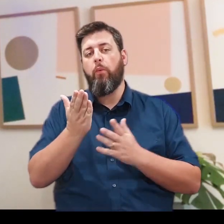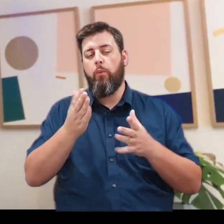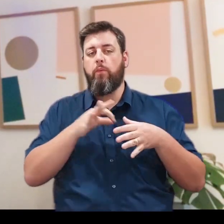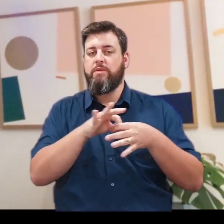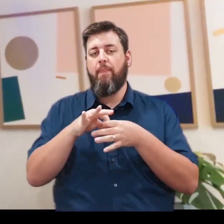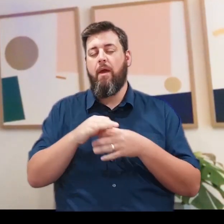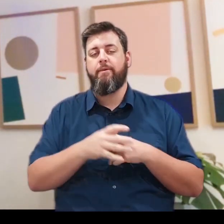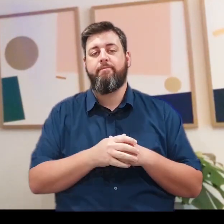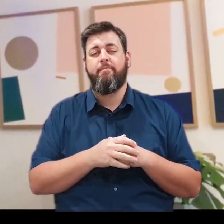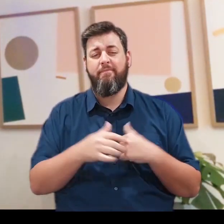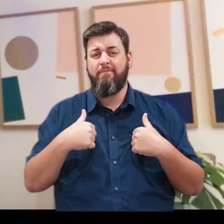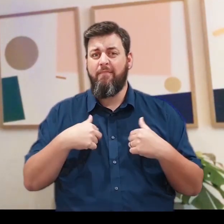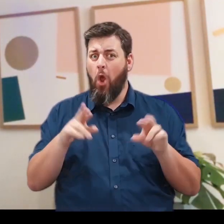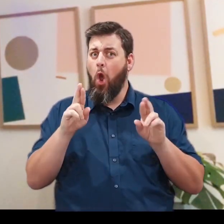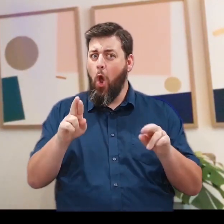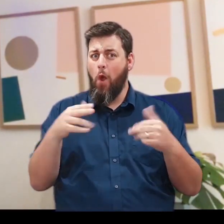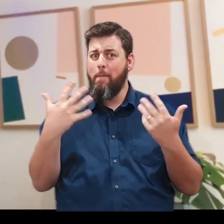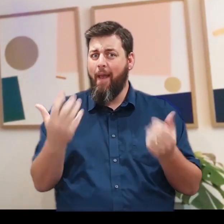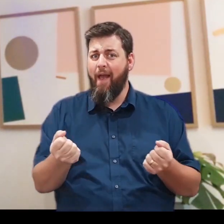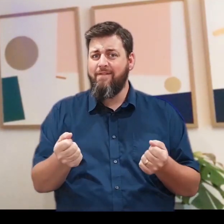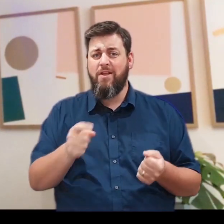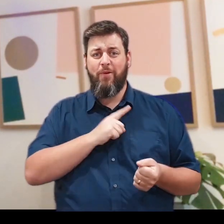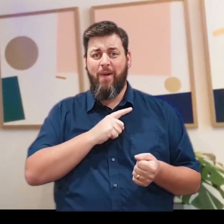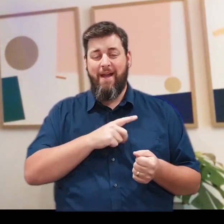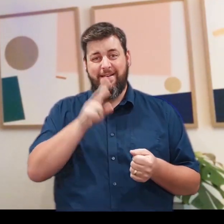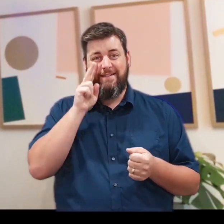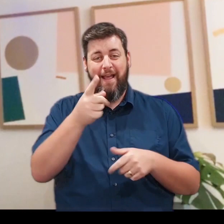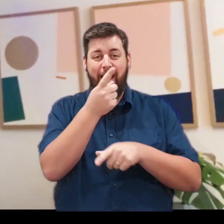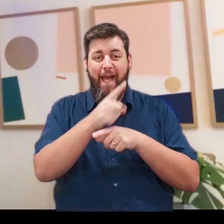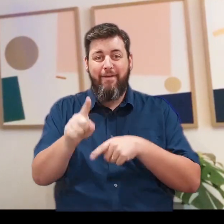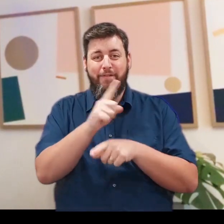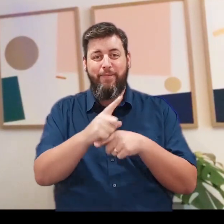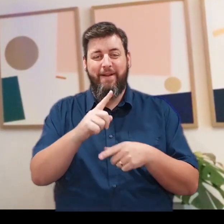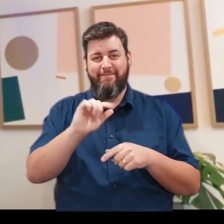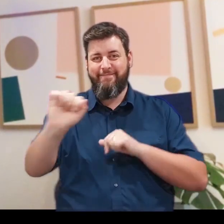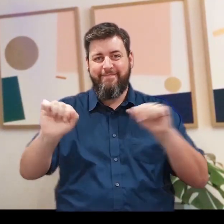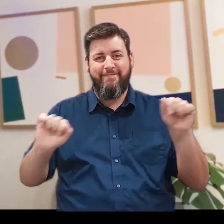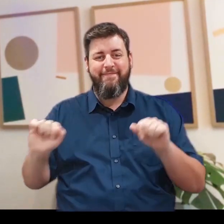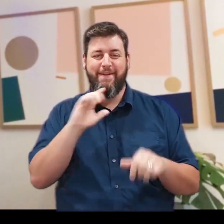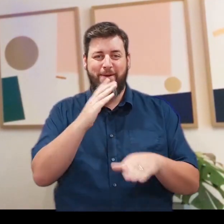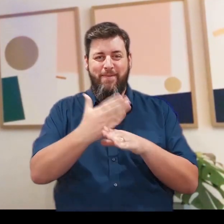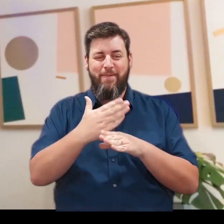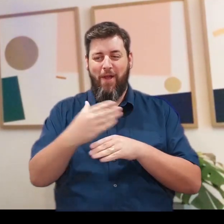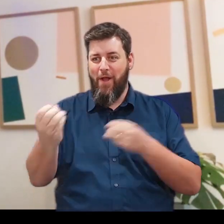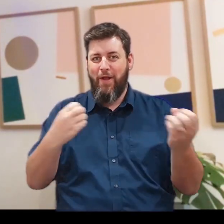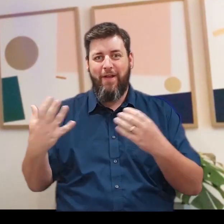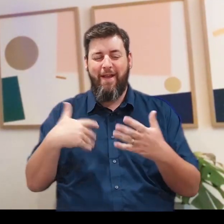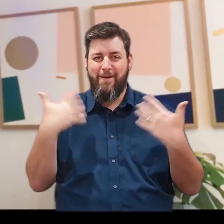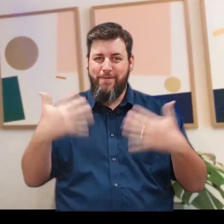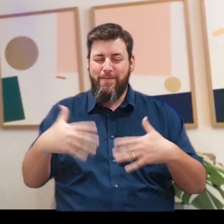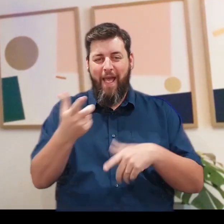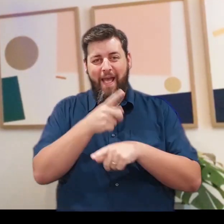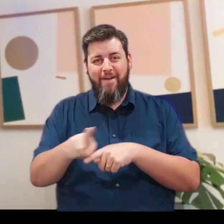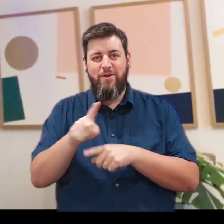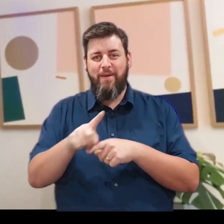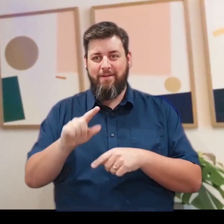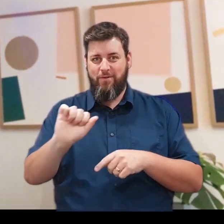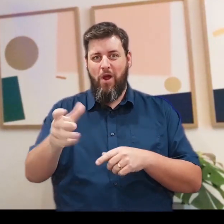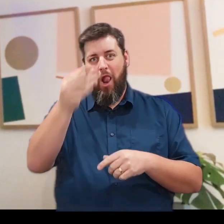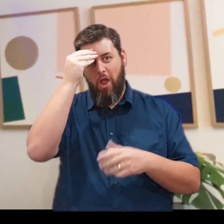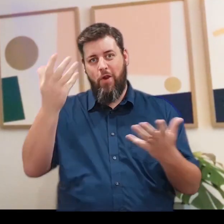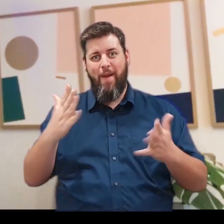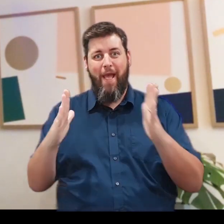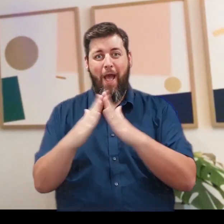together. I'm really hopeful because I get to see week in, week out, all of the fantastic work that you're doing, learning at